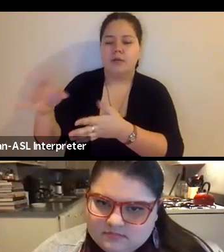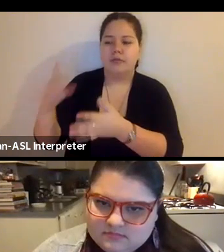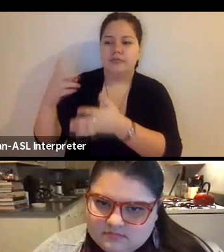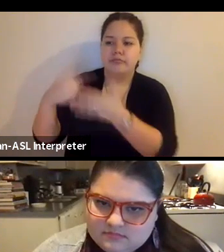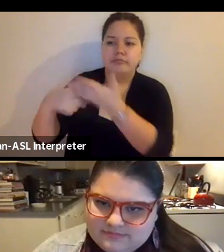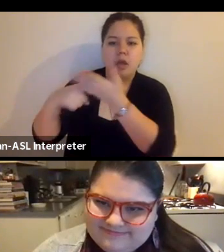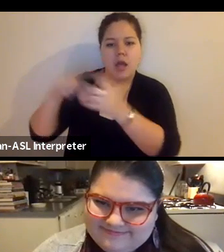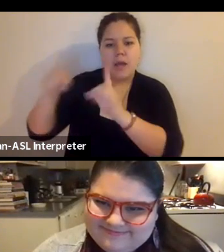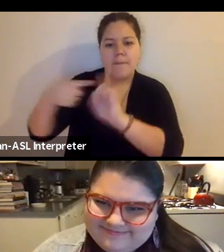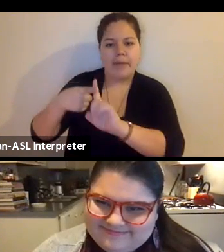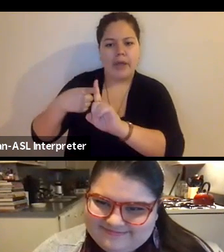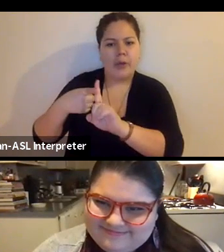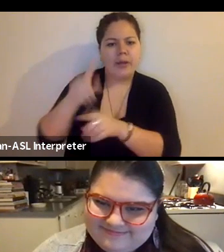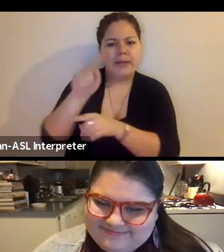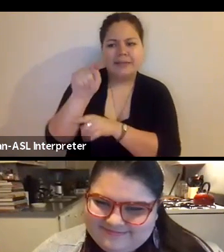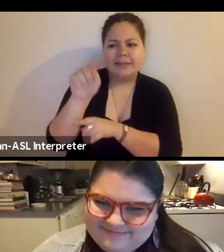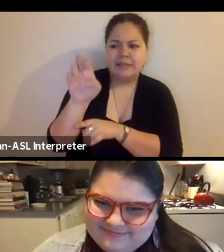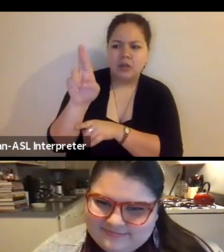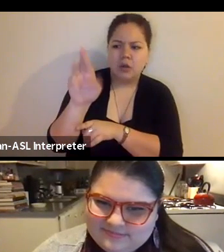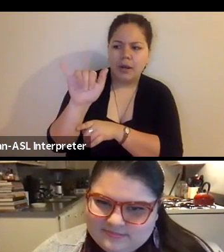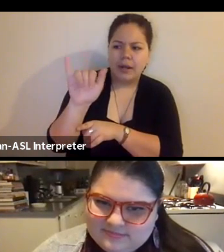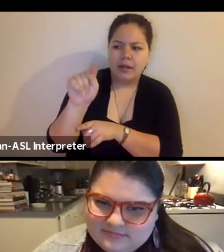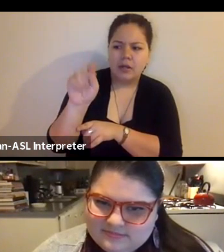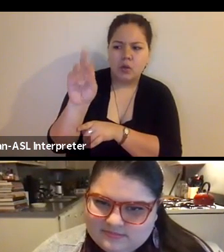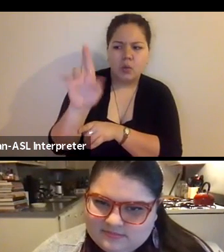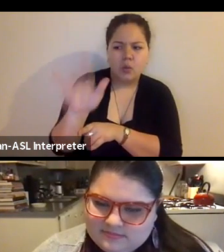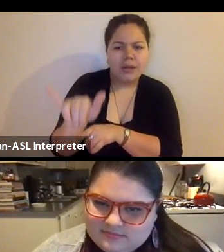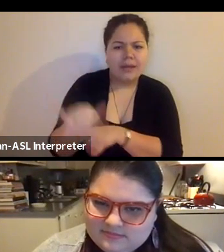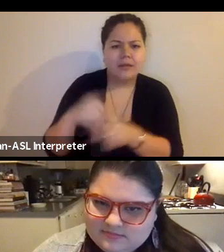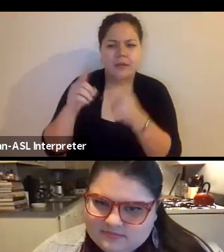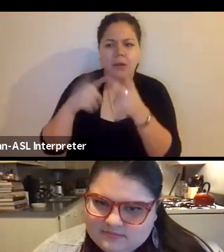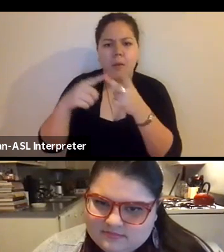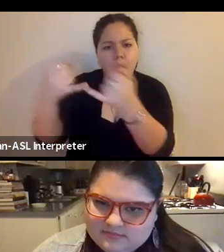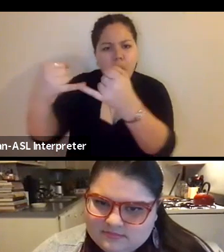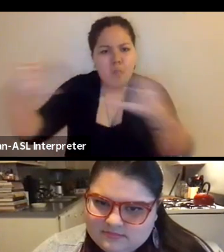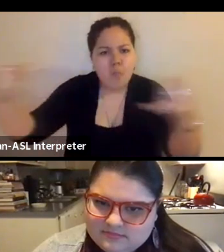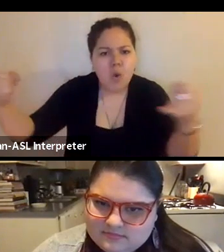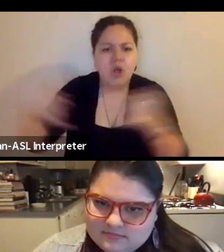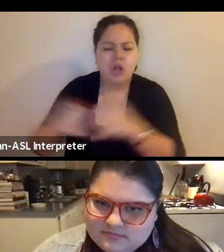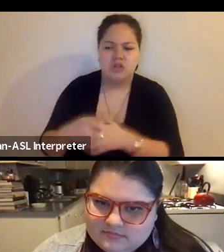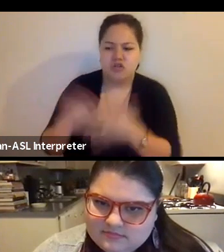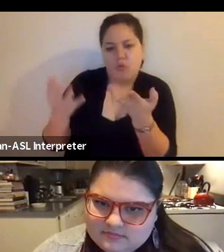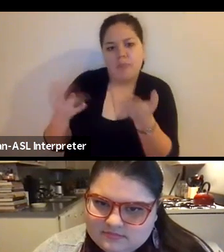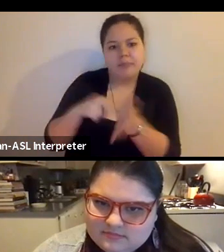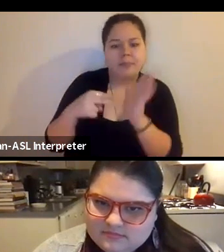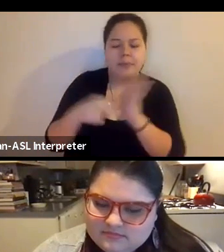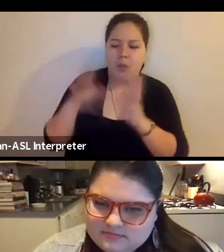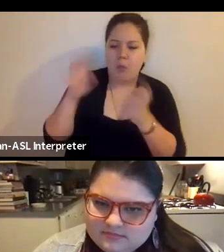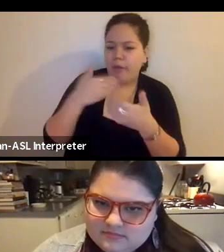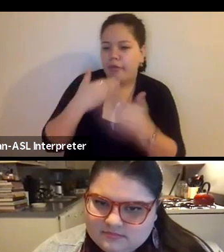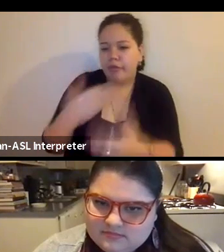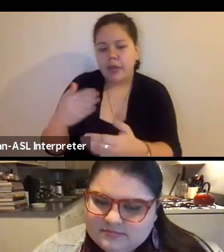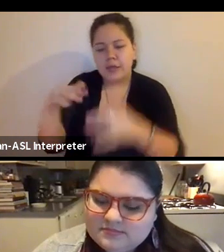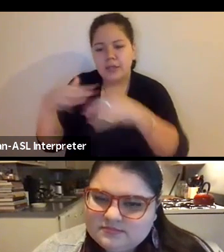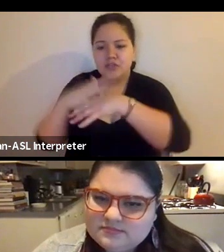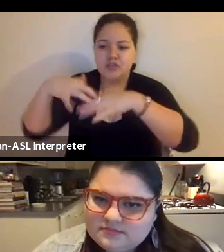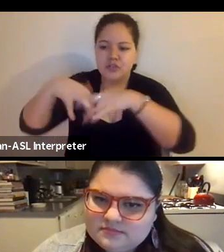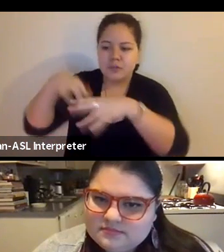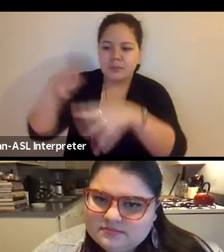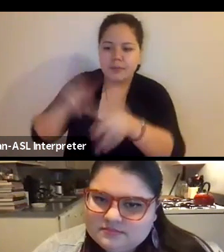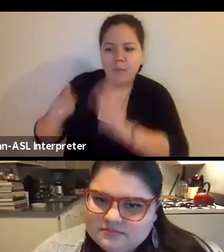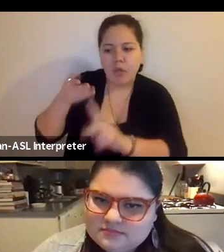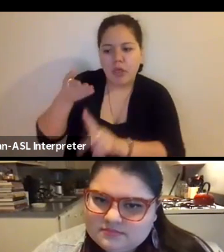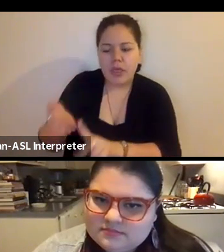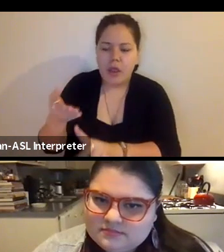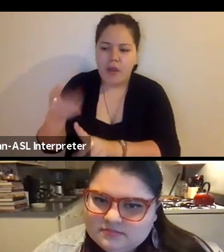border, like gratitude to the Indigenous people, or, you know, recognition of the Indigenous people of